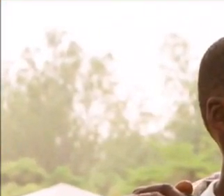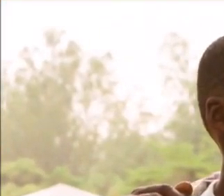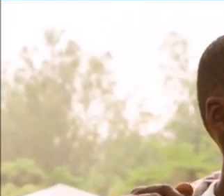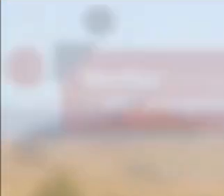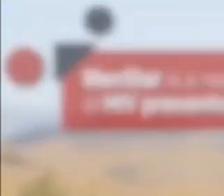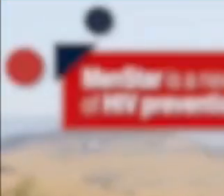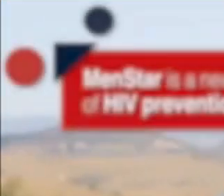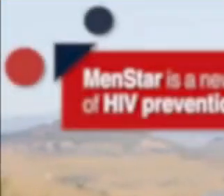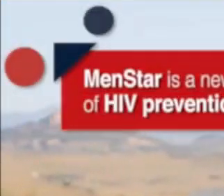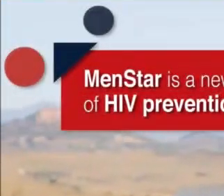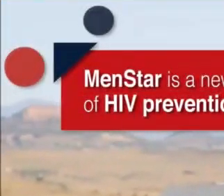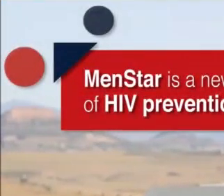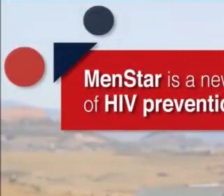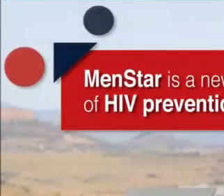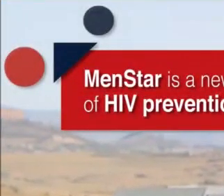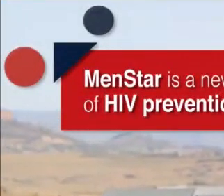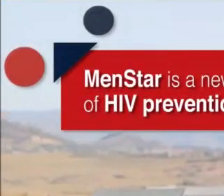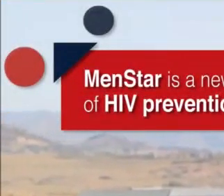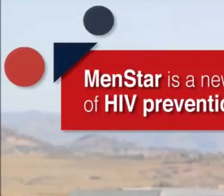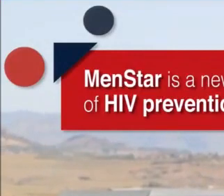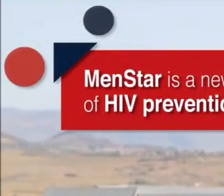about.